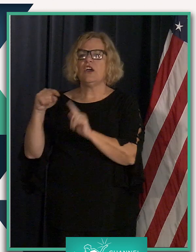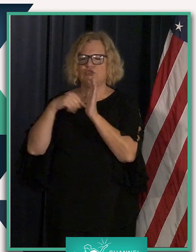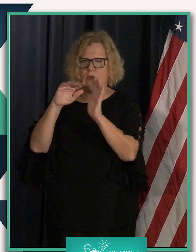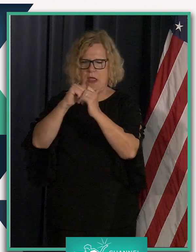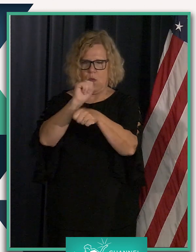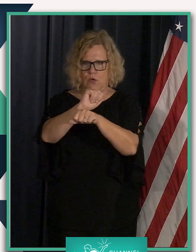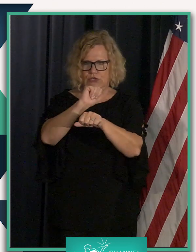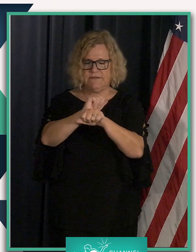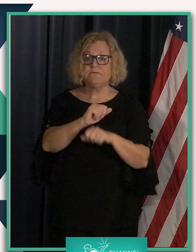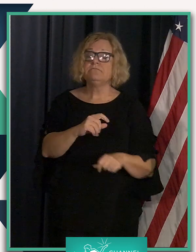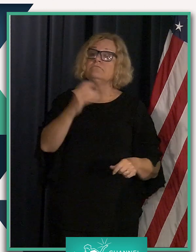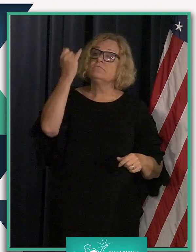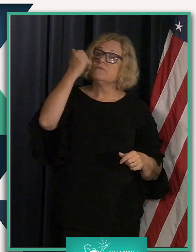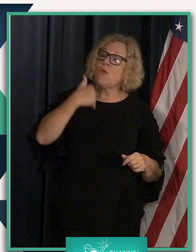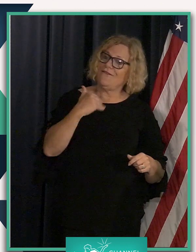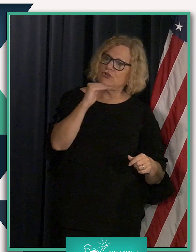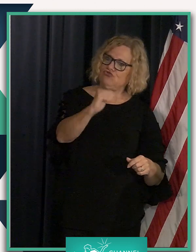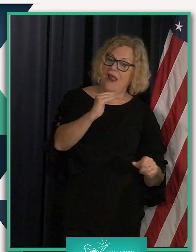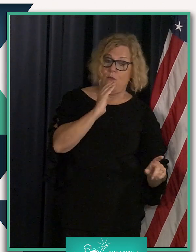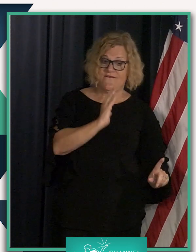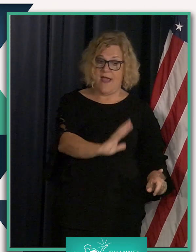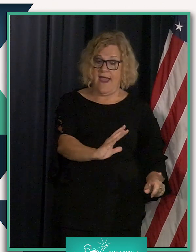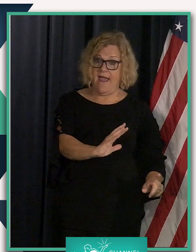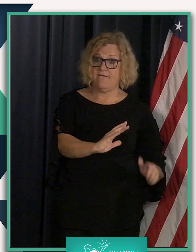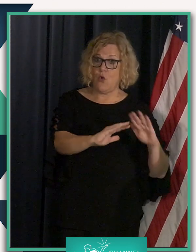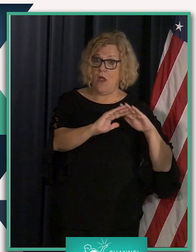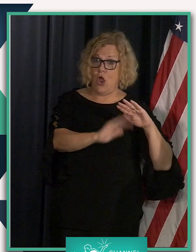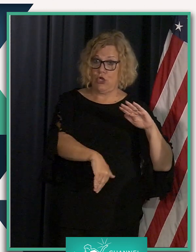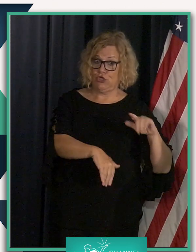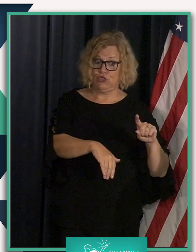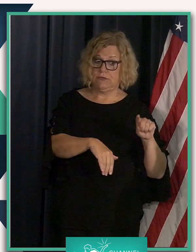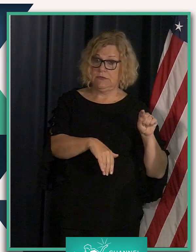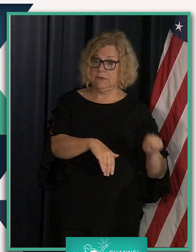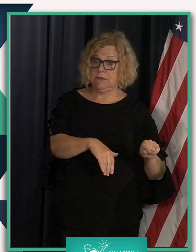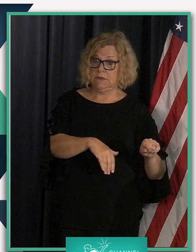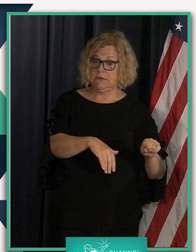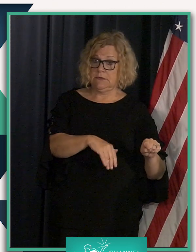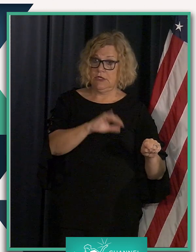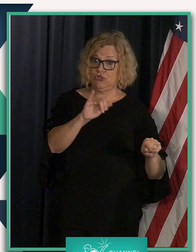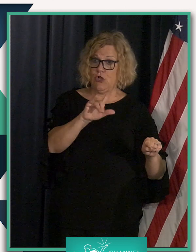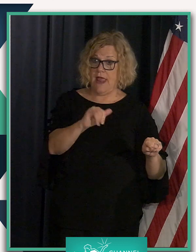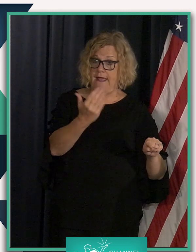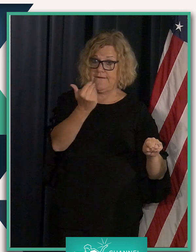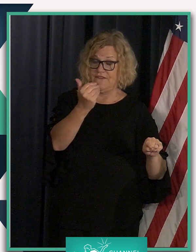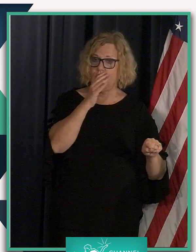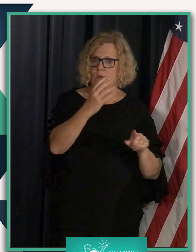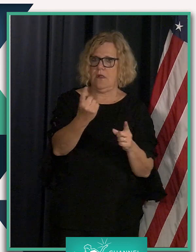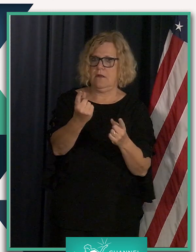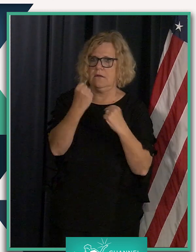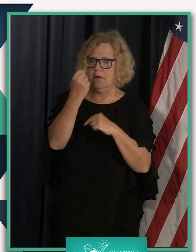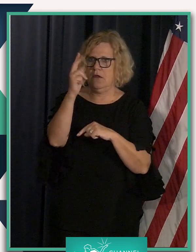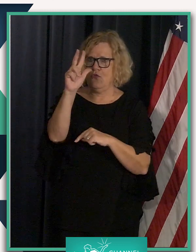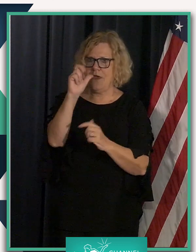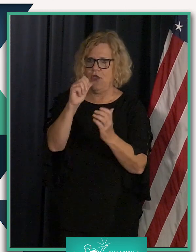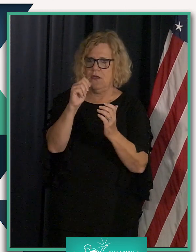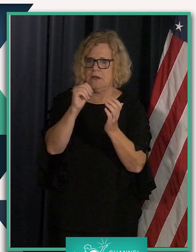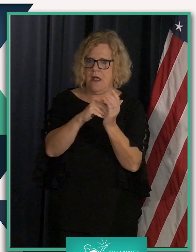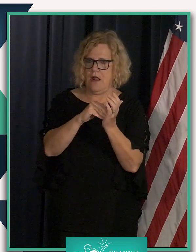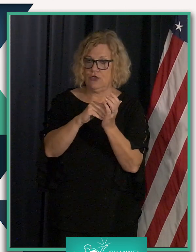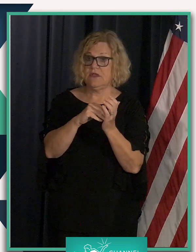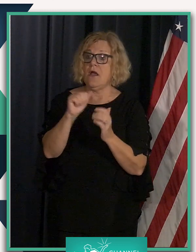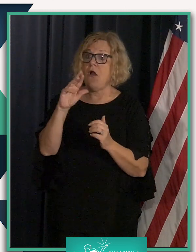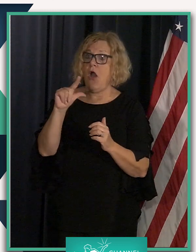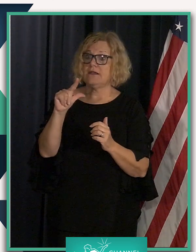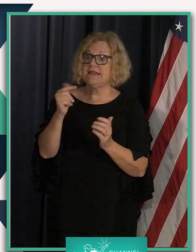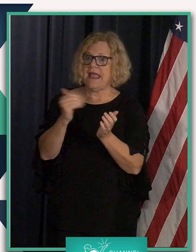So let's say you have a child who's 5 years old or under. On July 15th, you will get $300. And then on